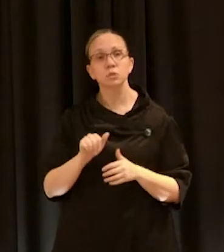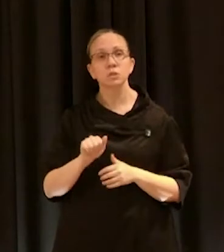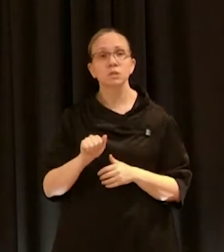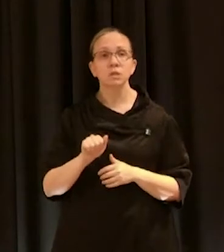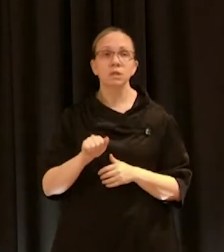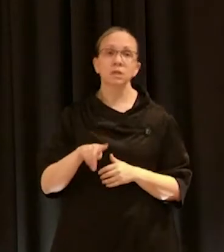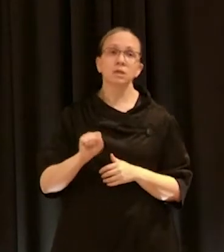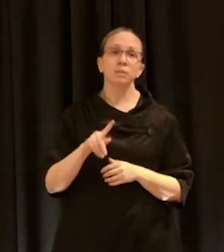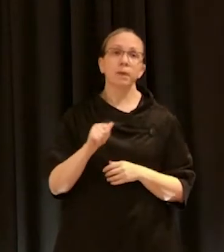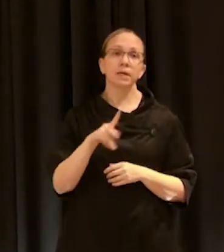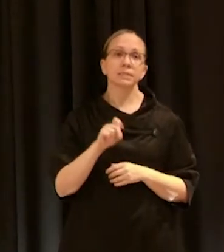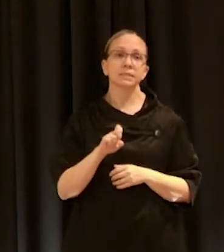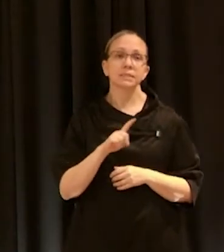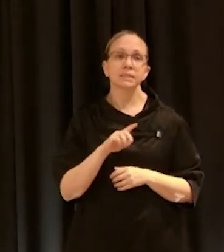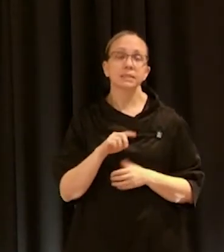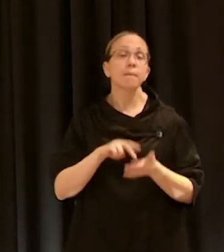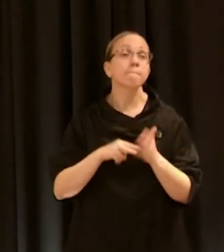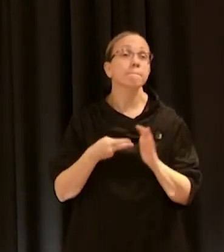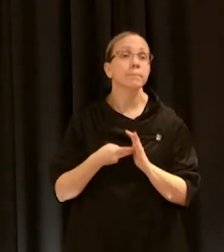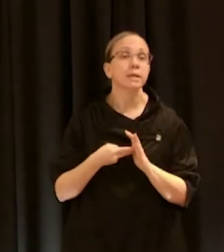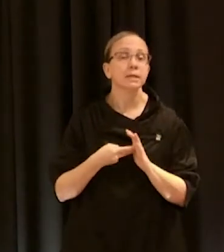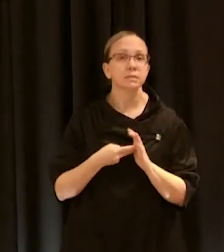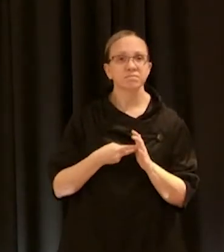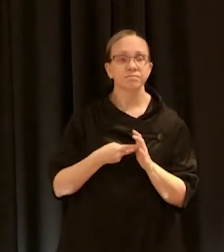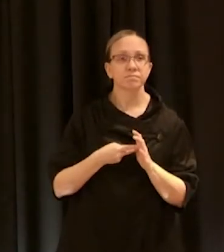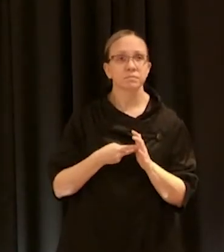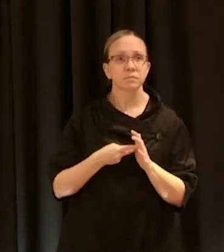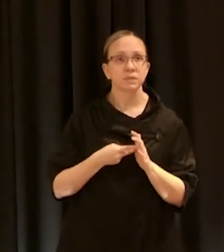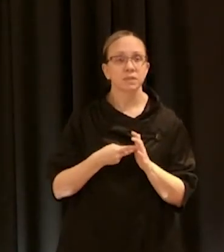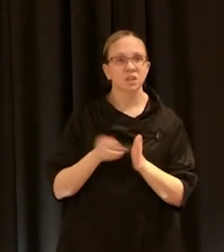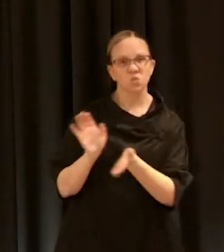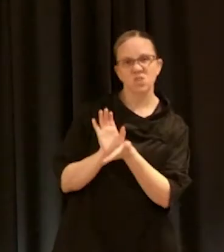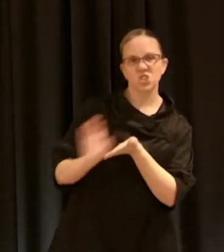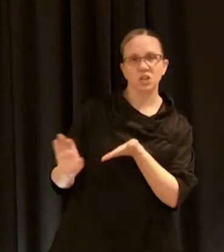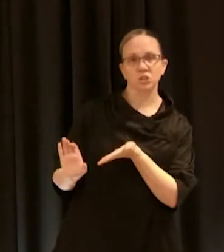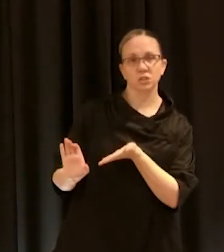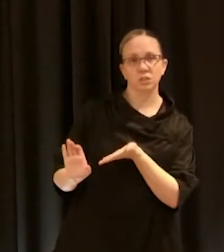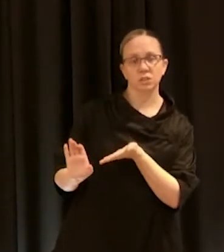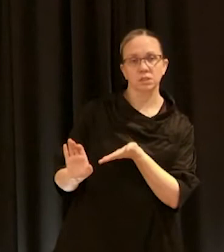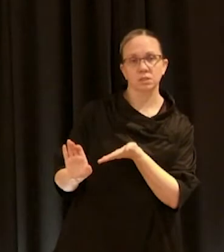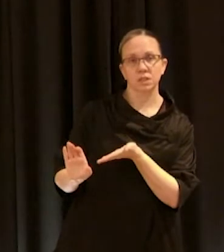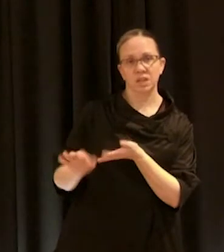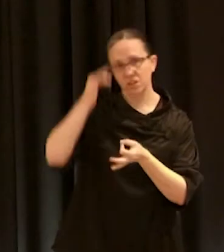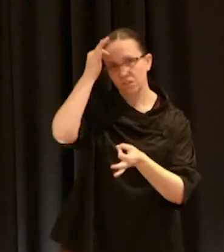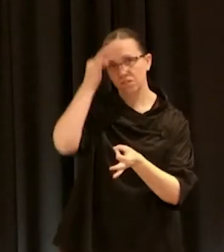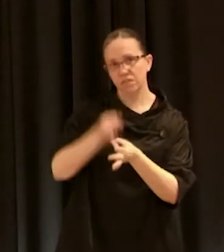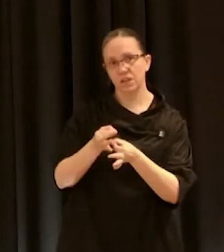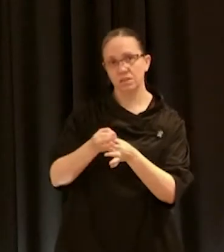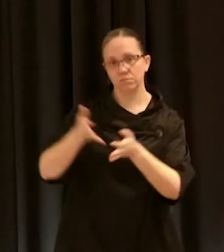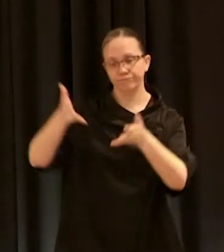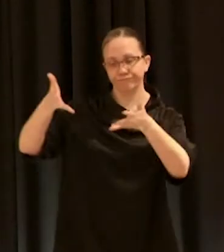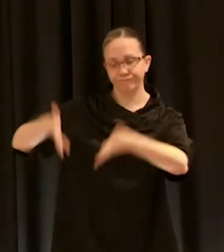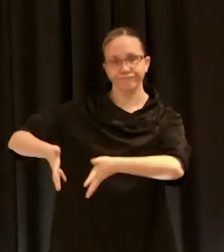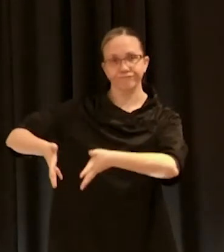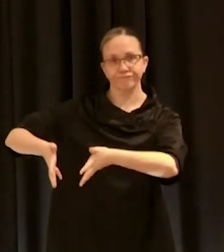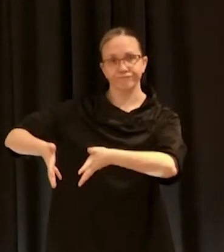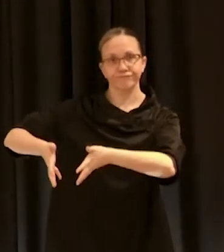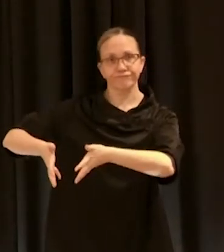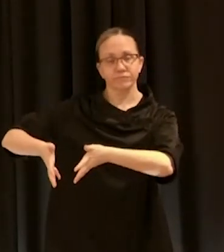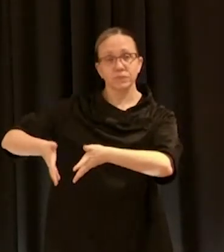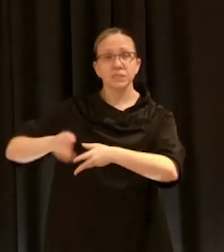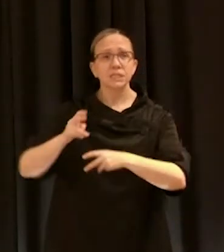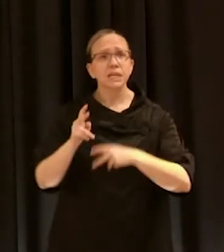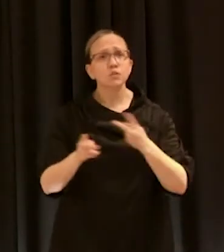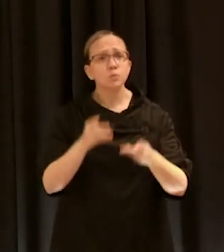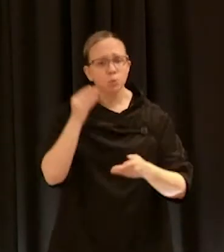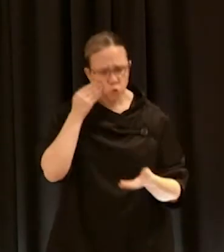apostatize. Apostasy means the rejection or the abandonment of faith. In other words, it was